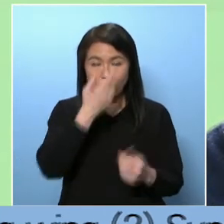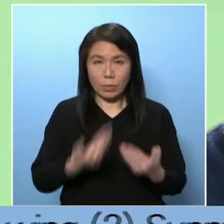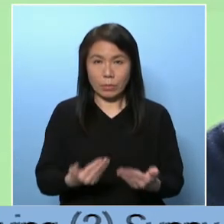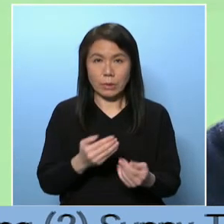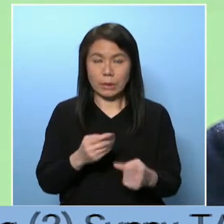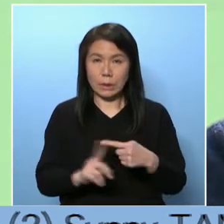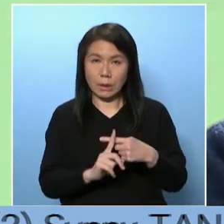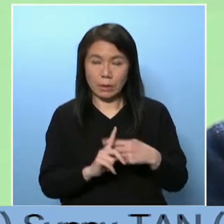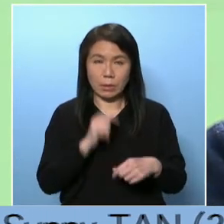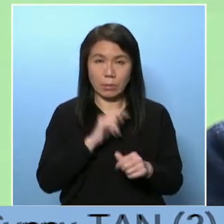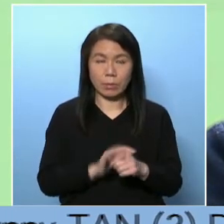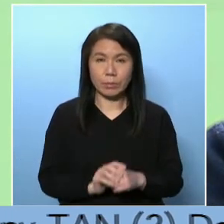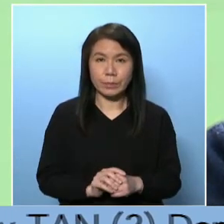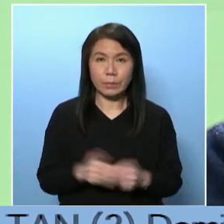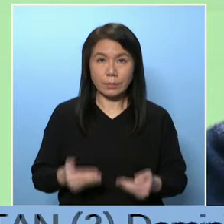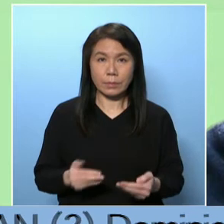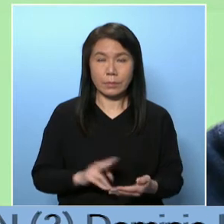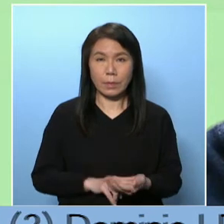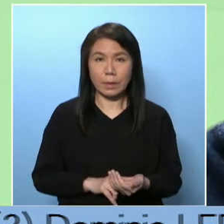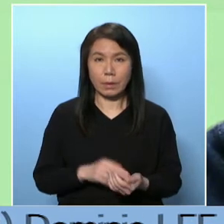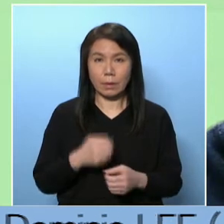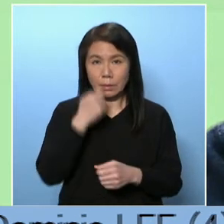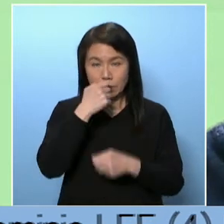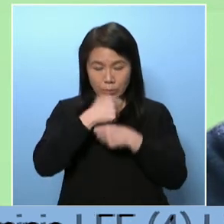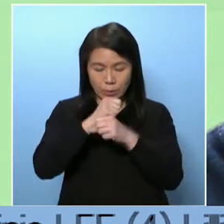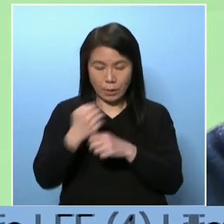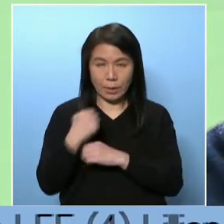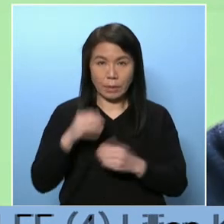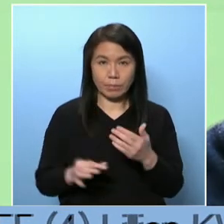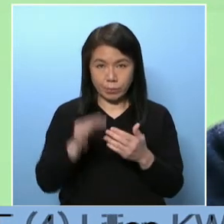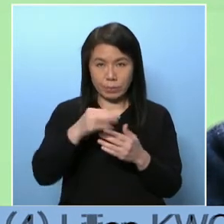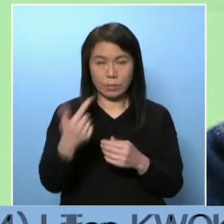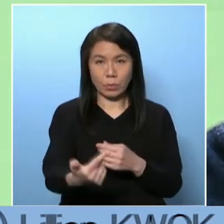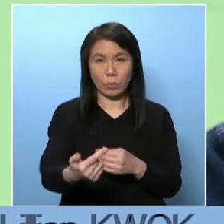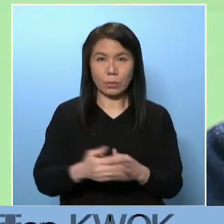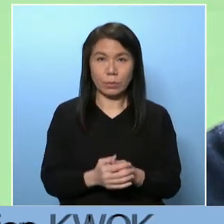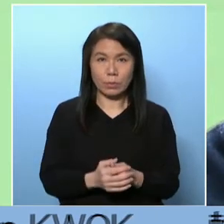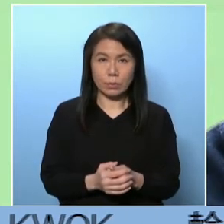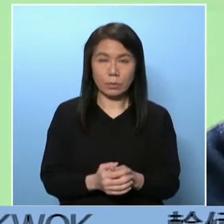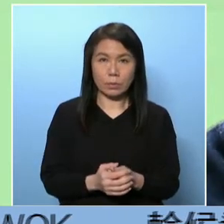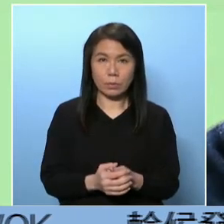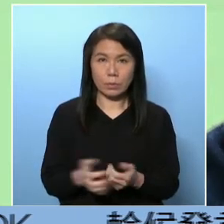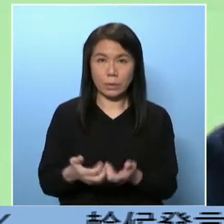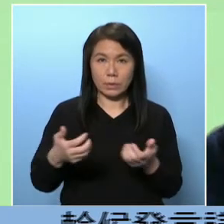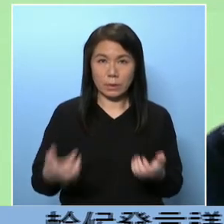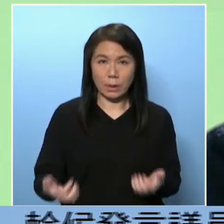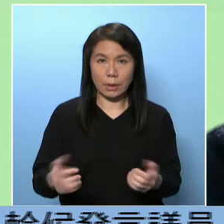the Hong Kong to survive this crisis in a high-profile manner. There will be a great boost to our testing